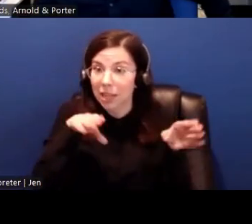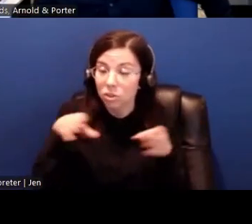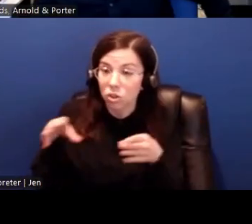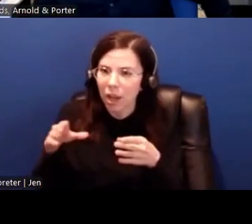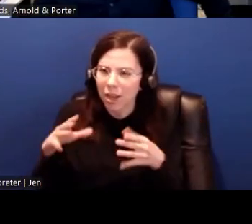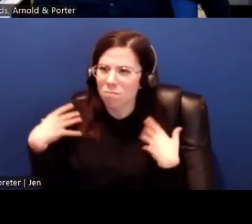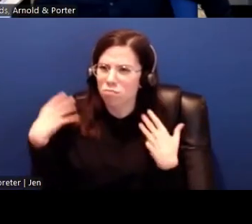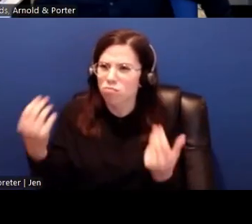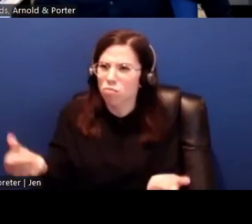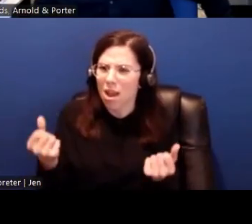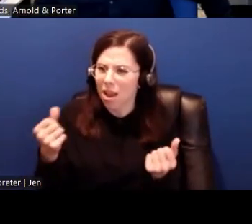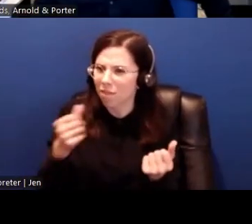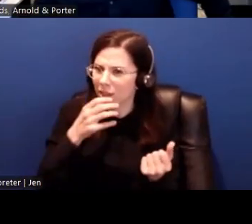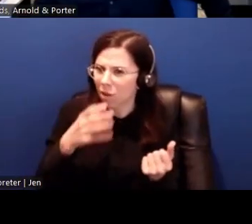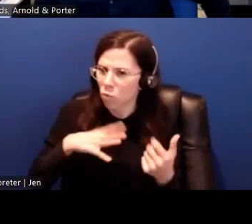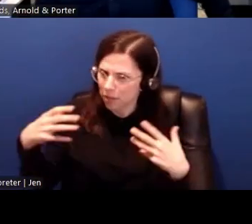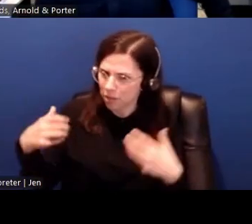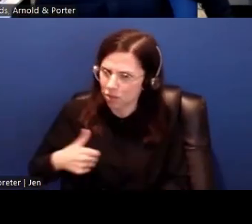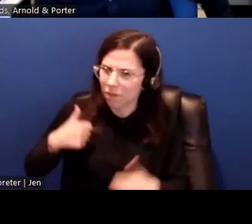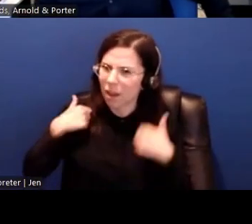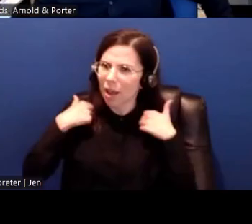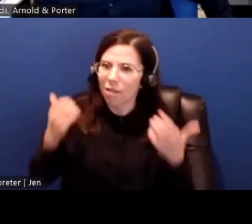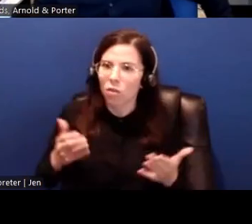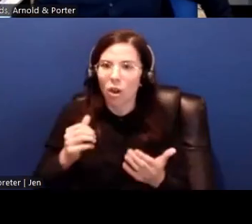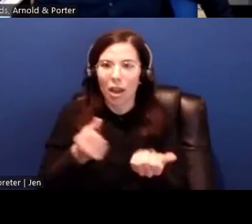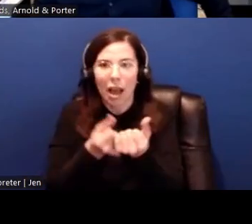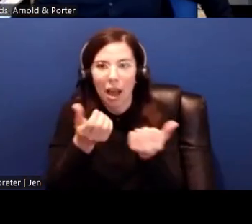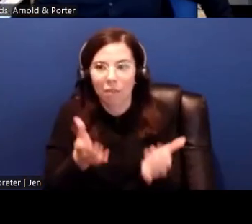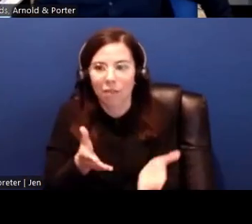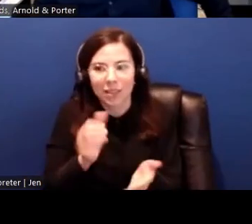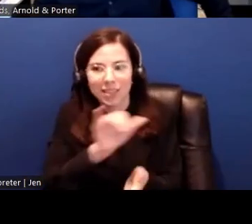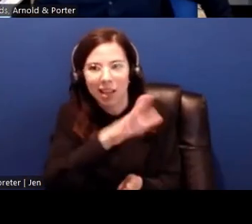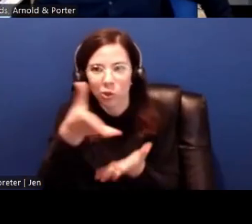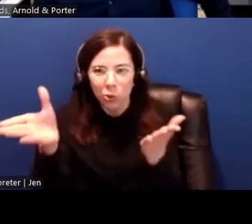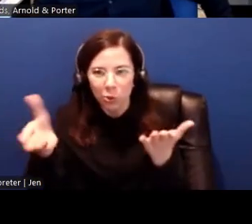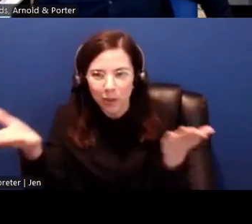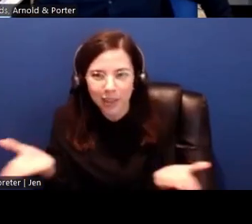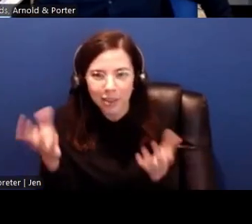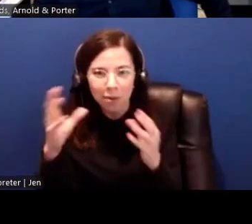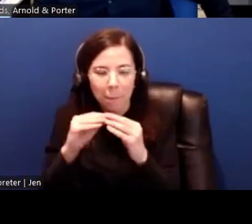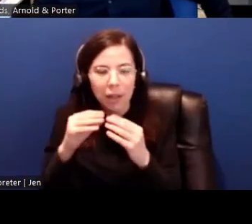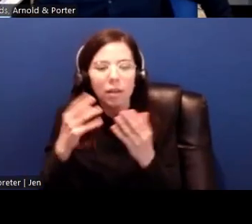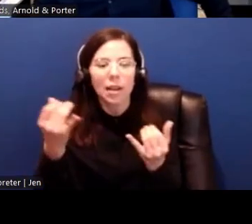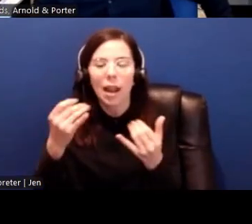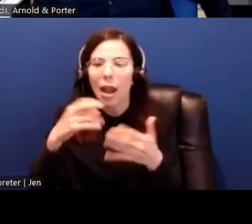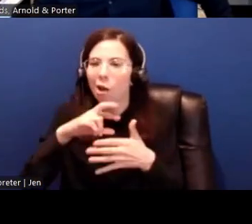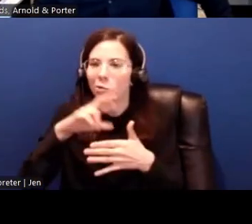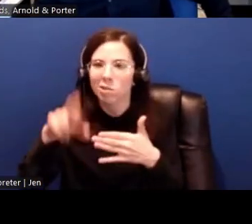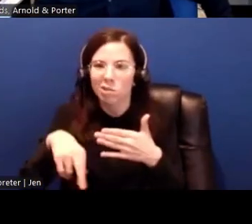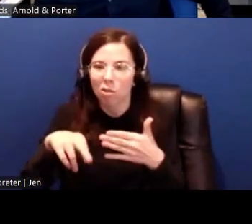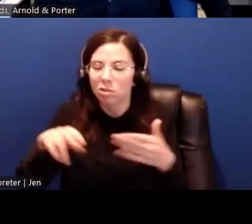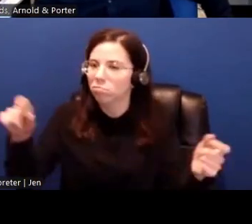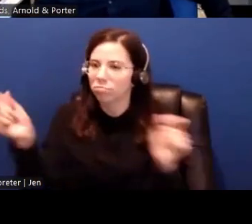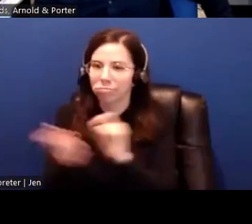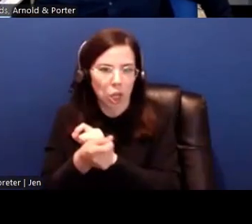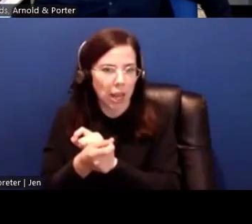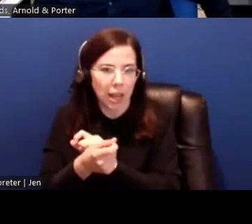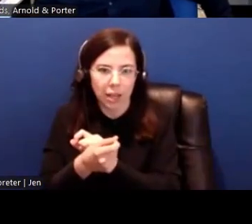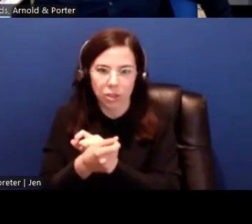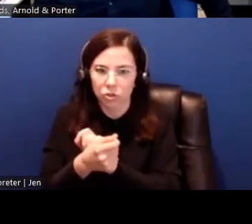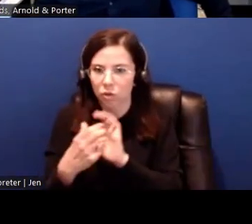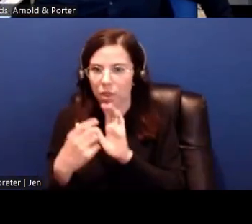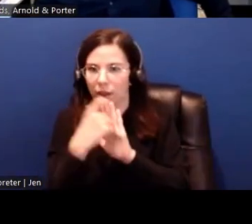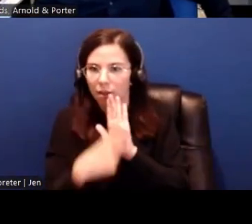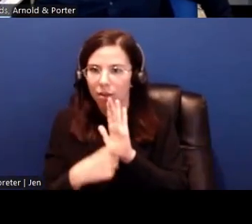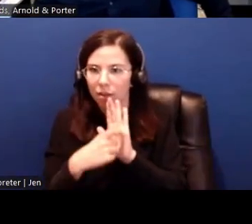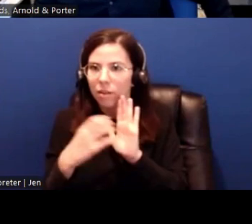that survivor and advocates like some of the folks that are in this meeting, the rules for the Article 32 process were changed.